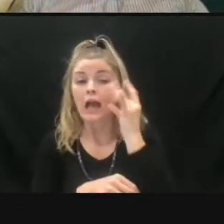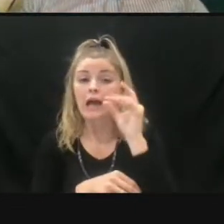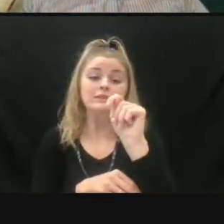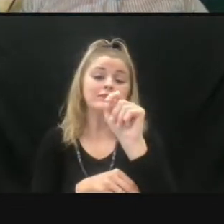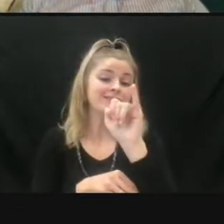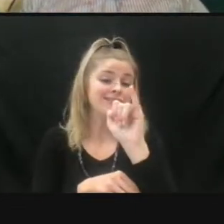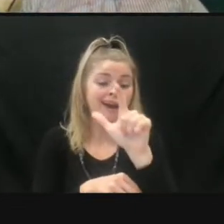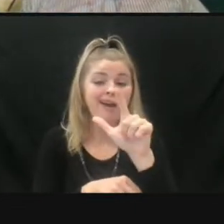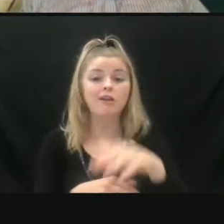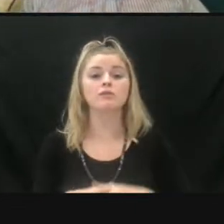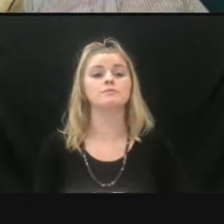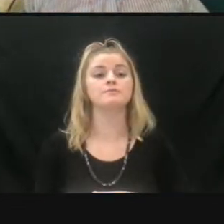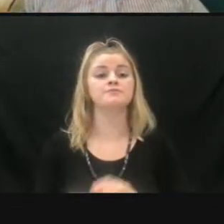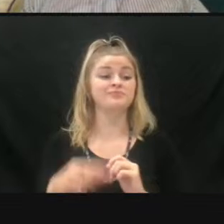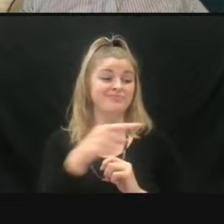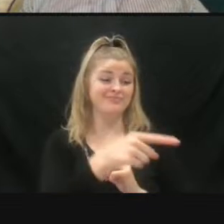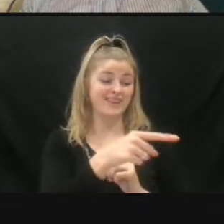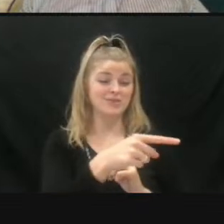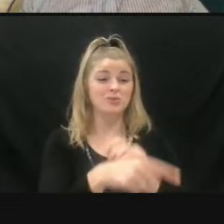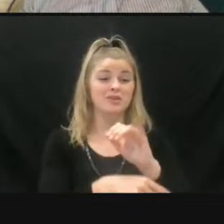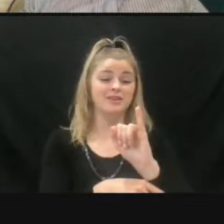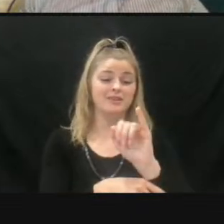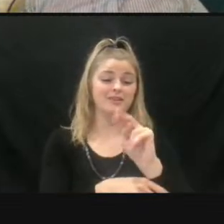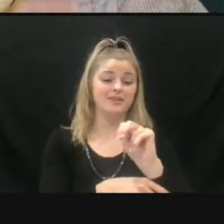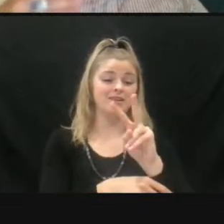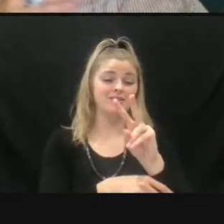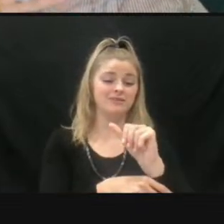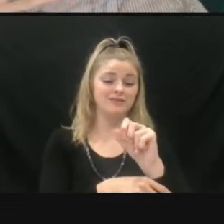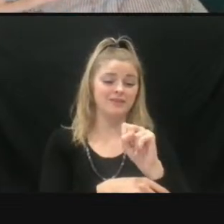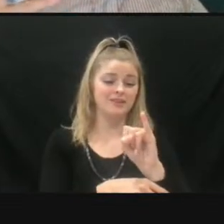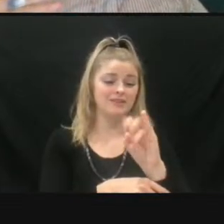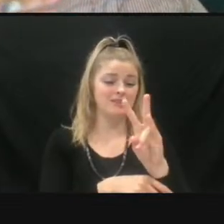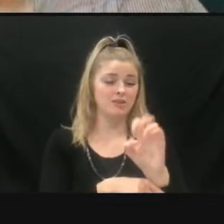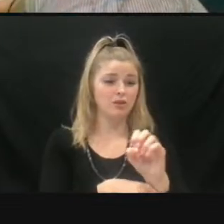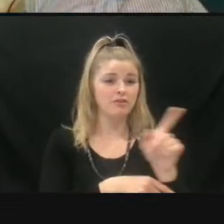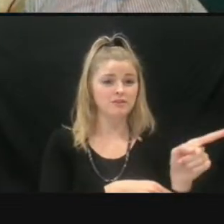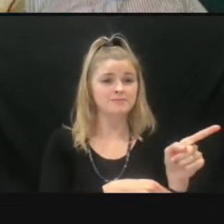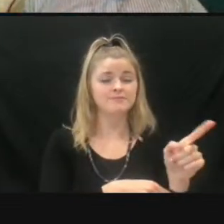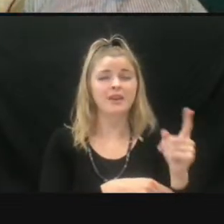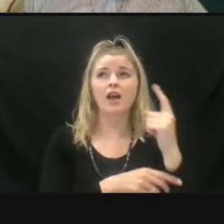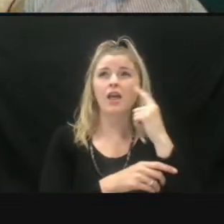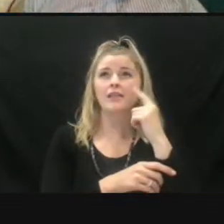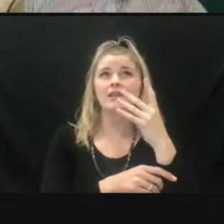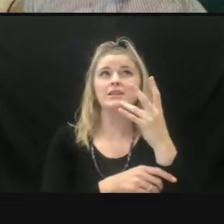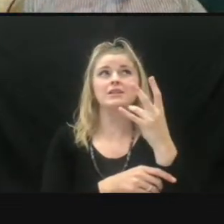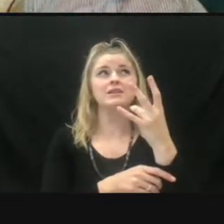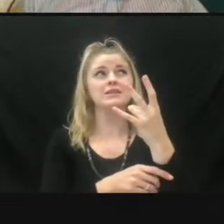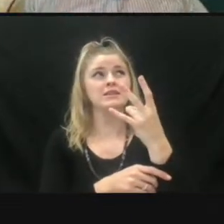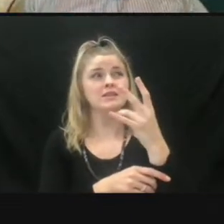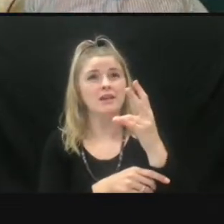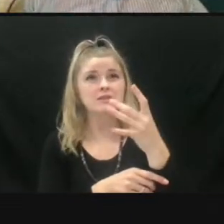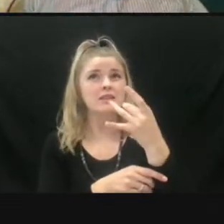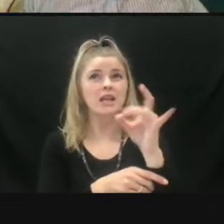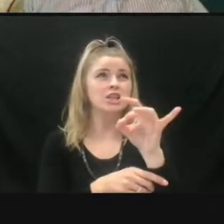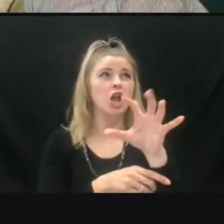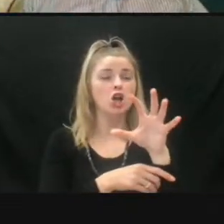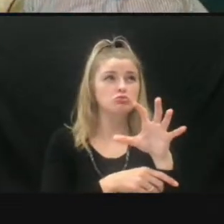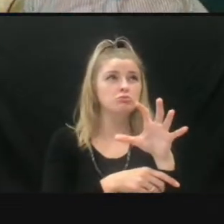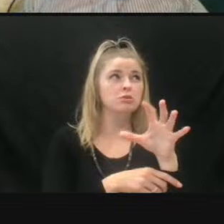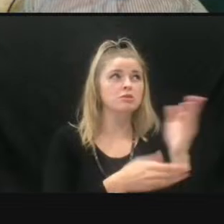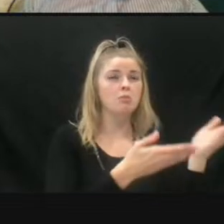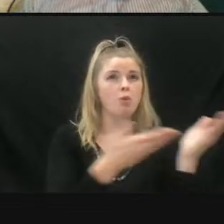These invasive phragmite reeds, which were brought, some say in the 17 or 1800s,